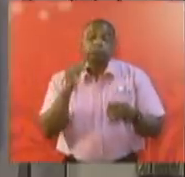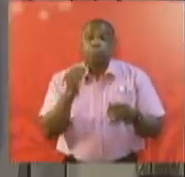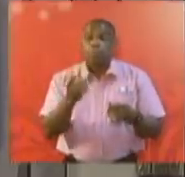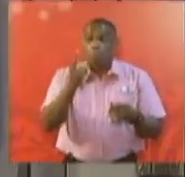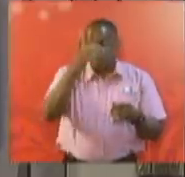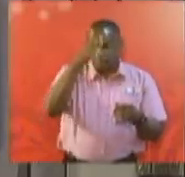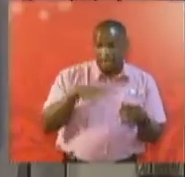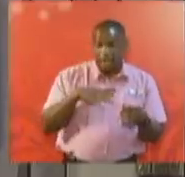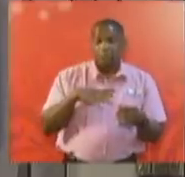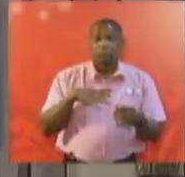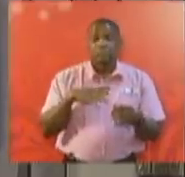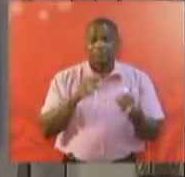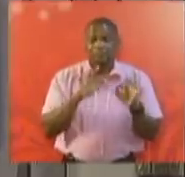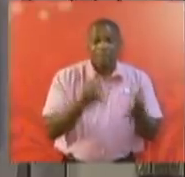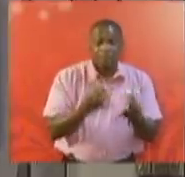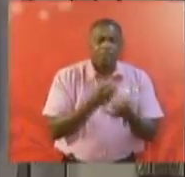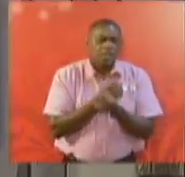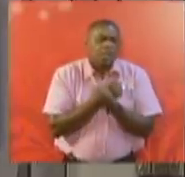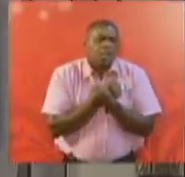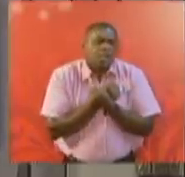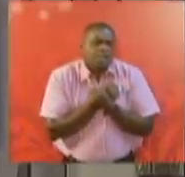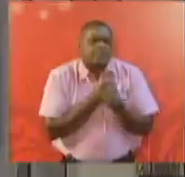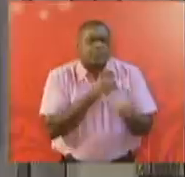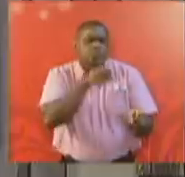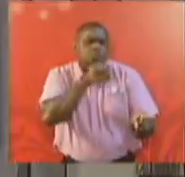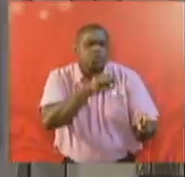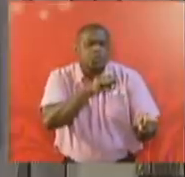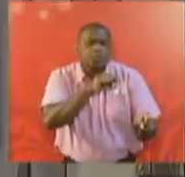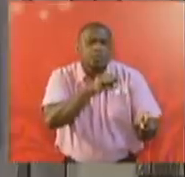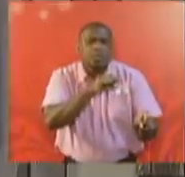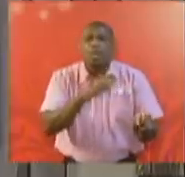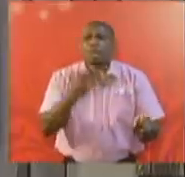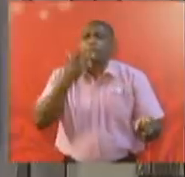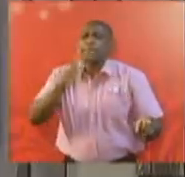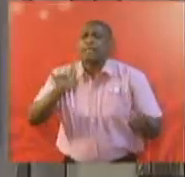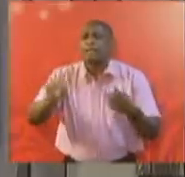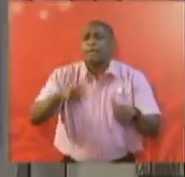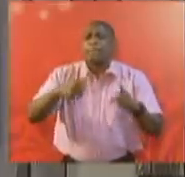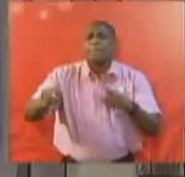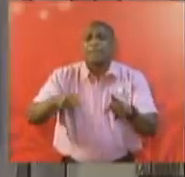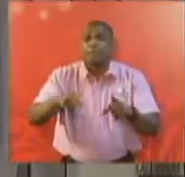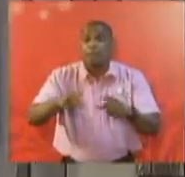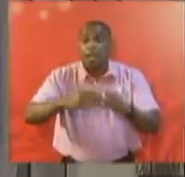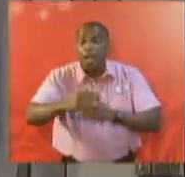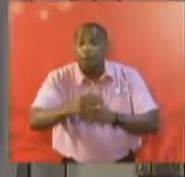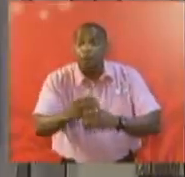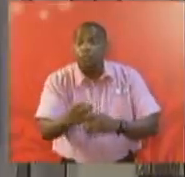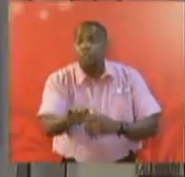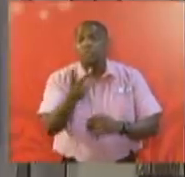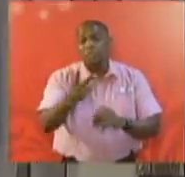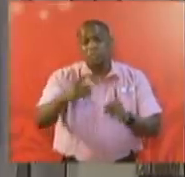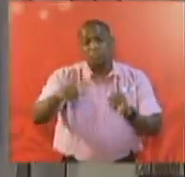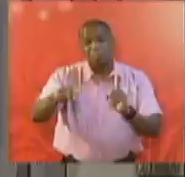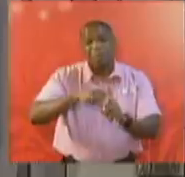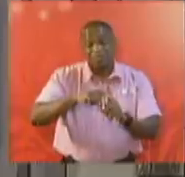bits, hosted a birthday party for him. And out of that came 2 positive cases. Now, it's a good thing he wasn't